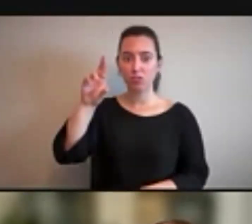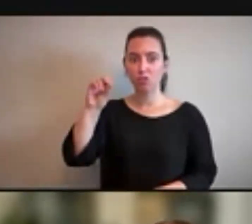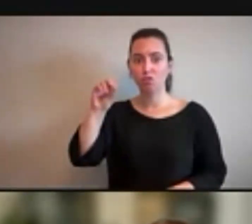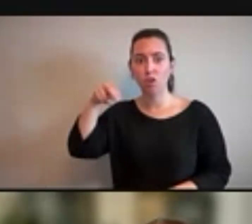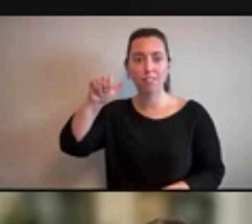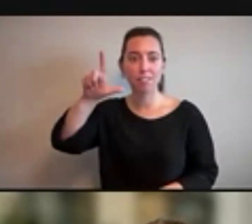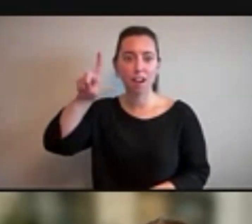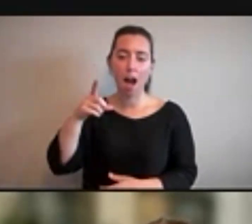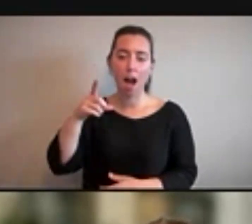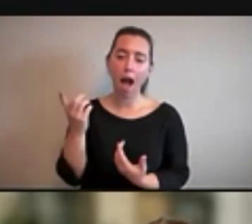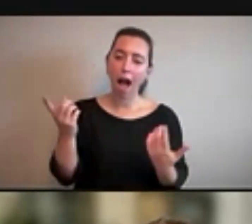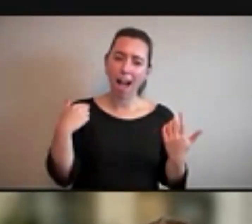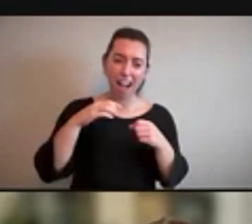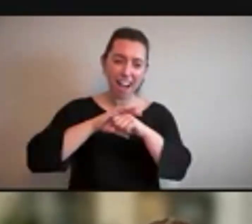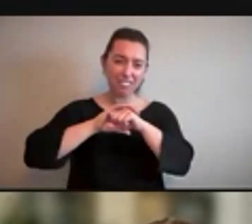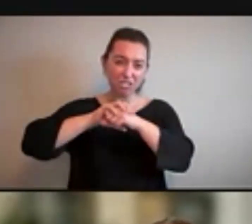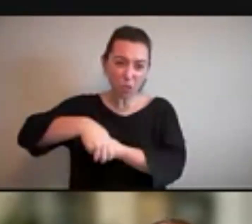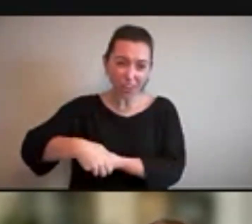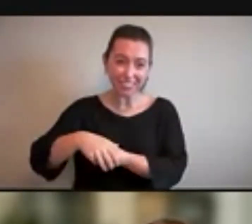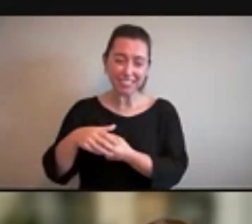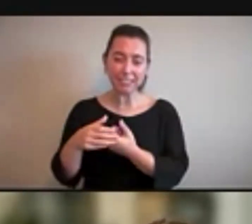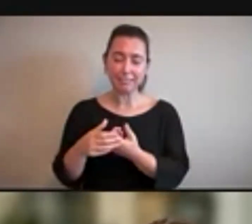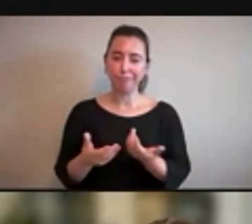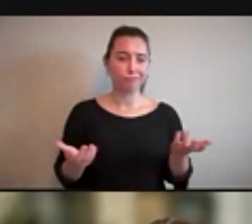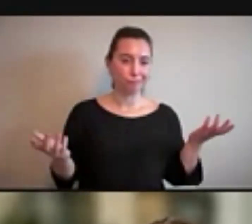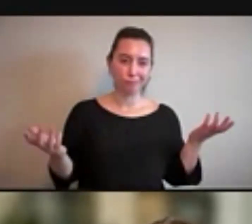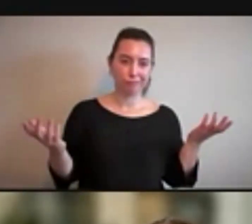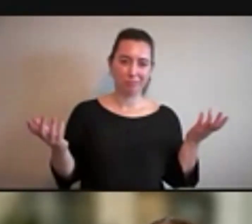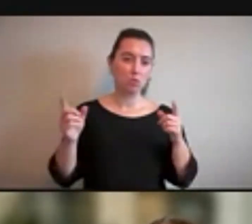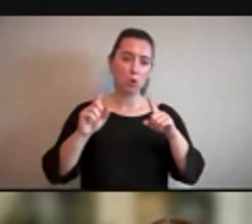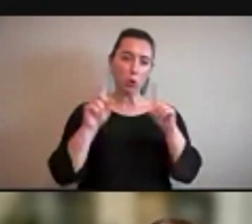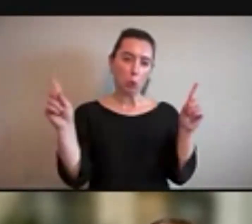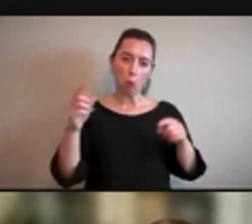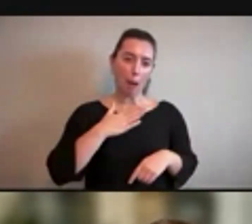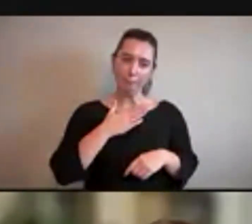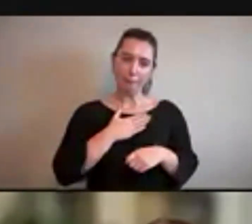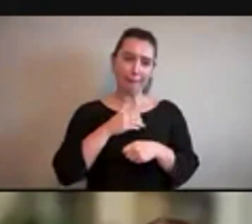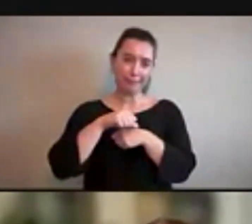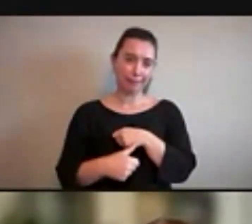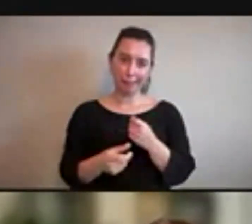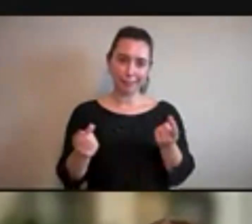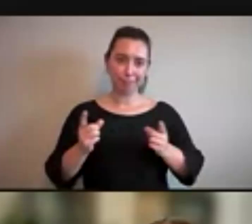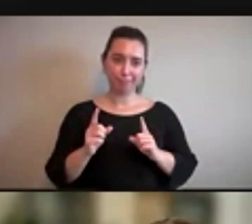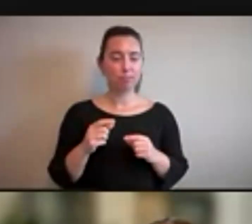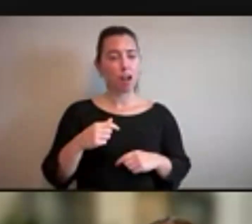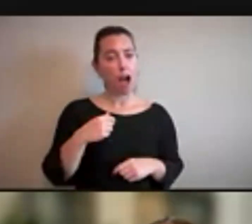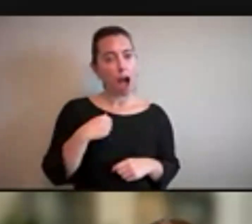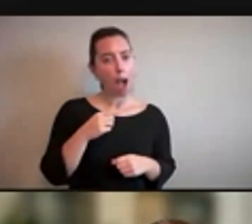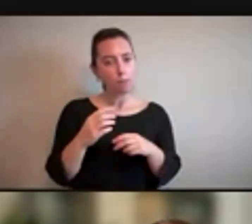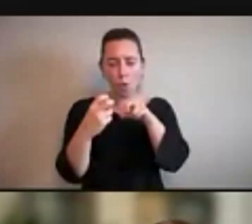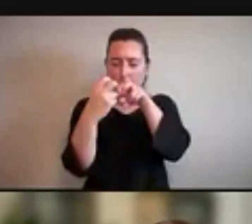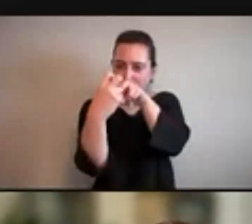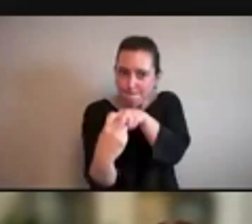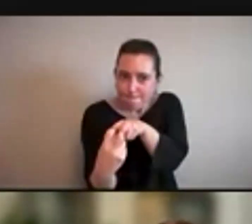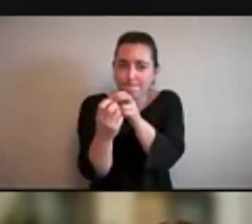I don't think you can force. I don't believe in forcing people. I believe in convincing. In convincing